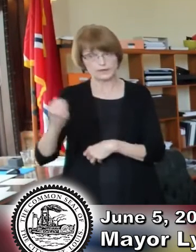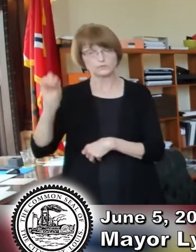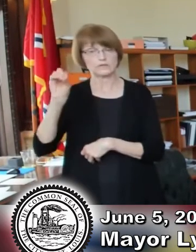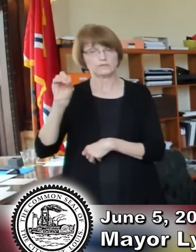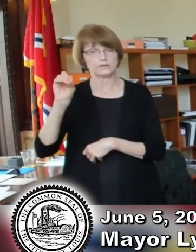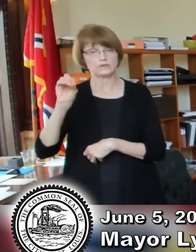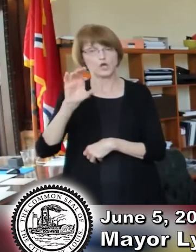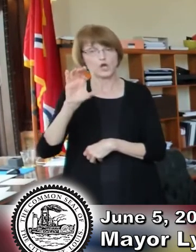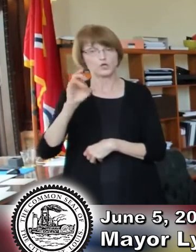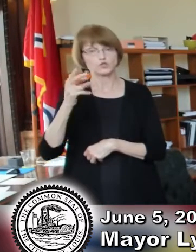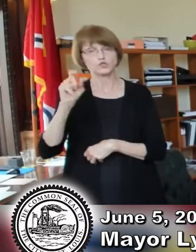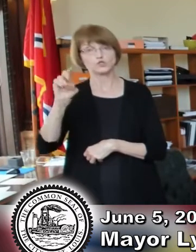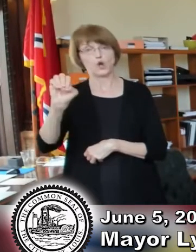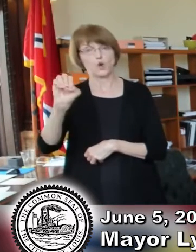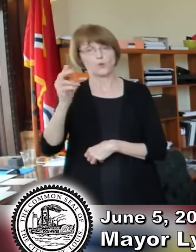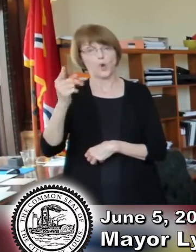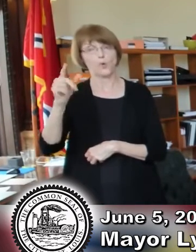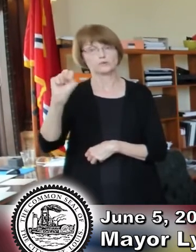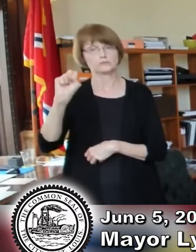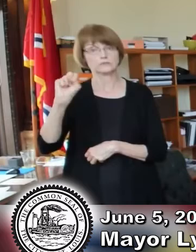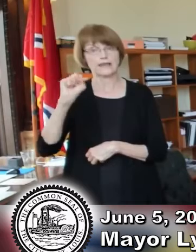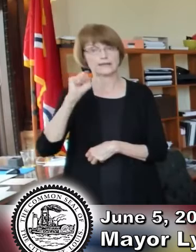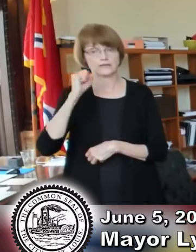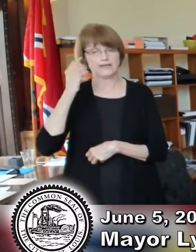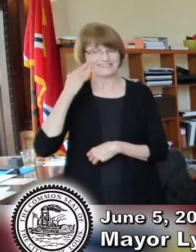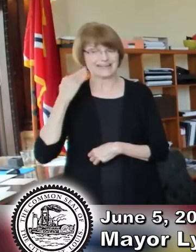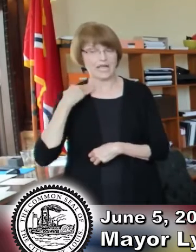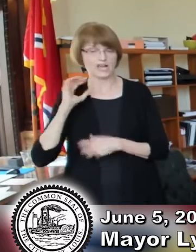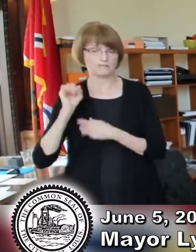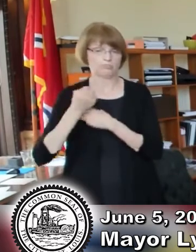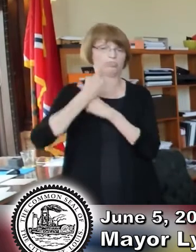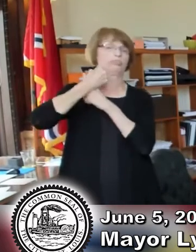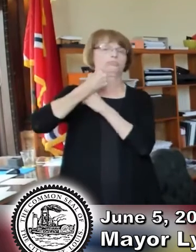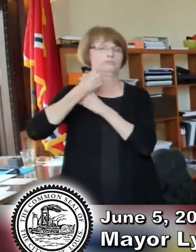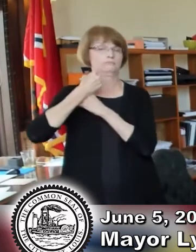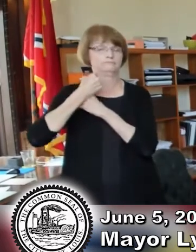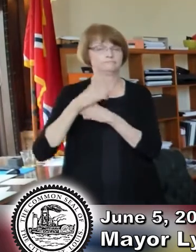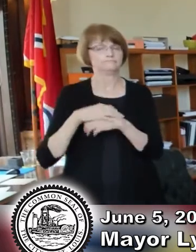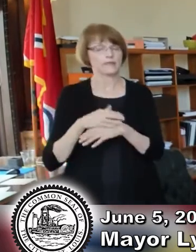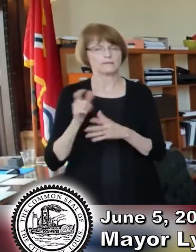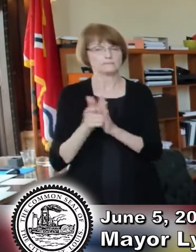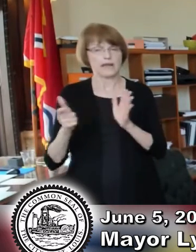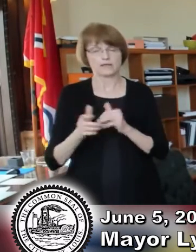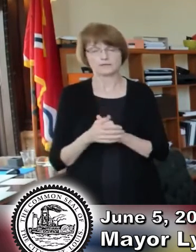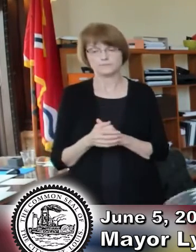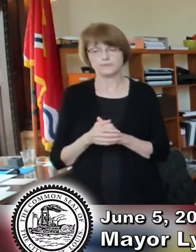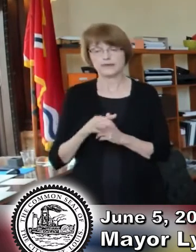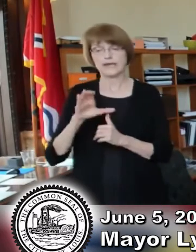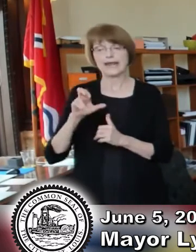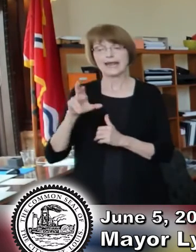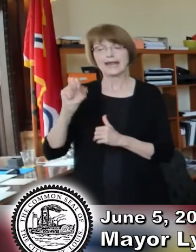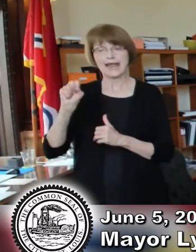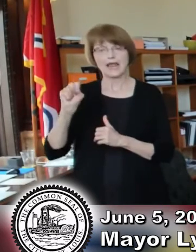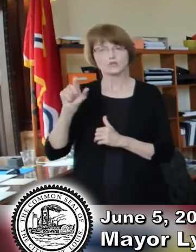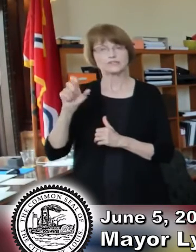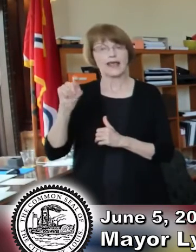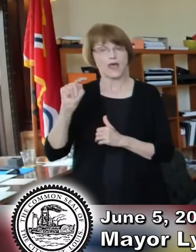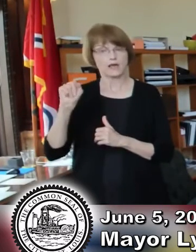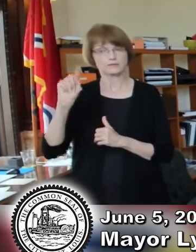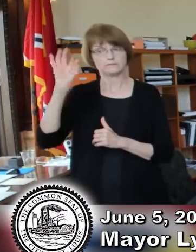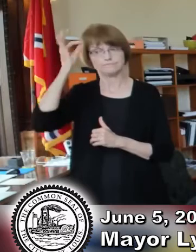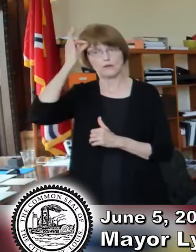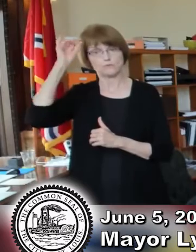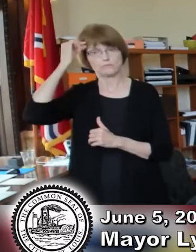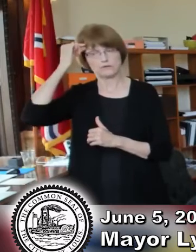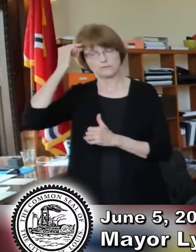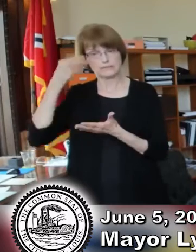banned chokeholds. So, a question about CARES Act dollars, Mayor. Are there funds that